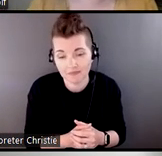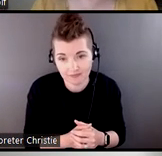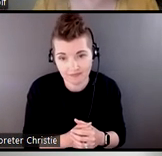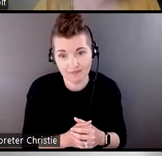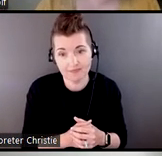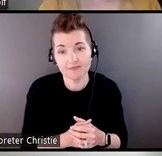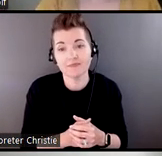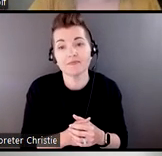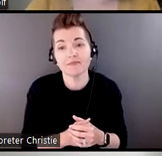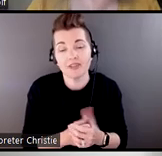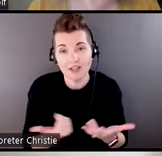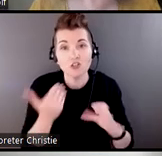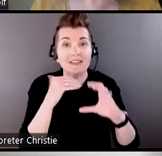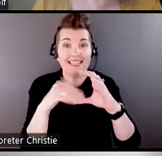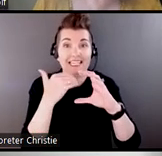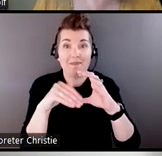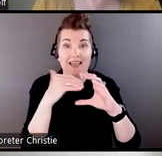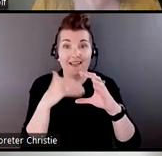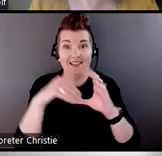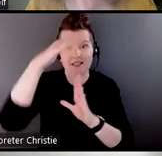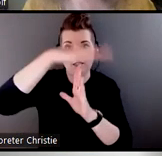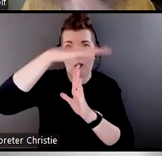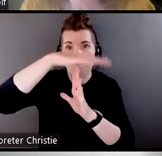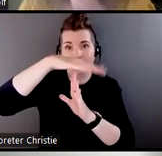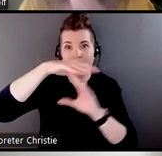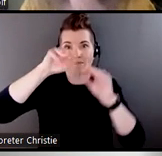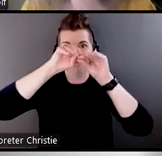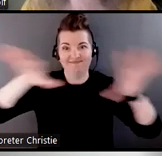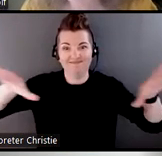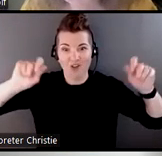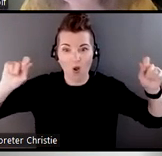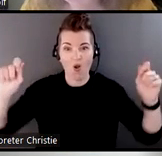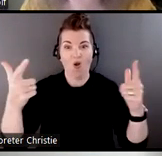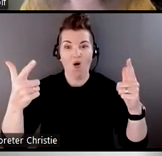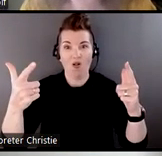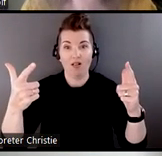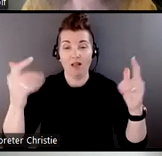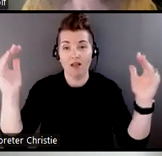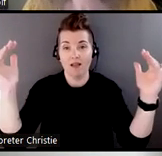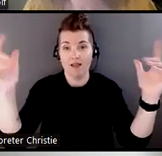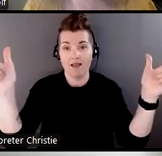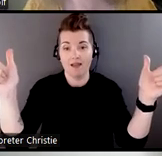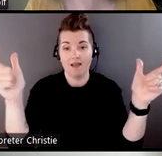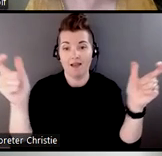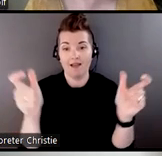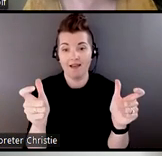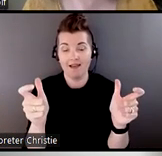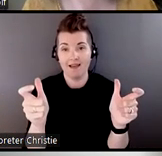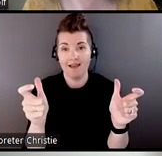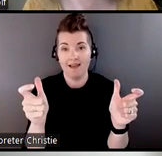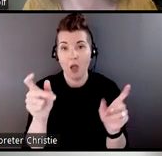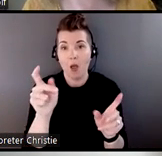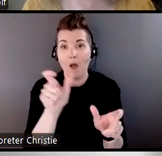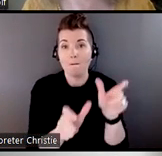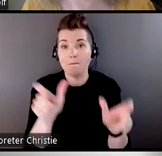top level where it goes to everybody. Then you want to look at anyone who's shown interest. Maybe you had a booth at some